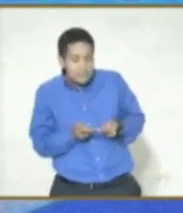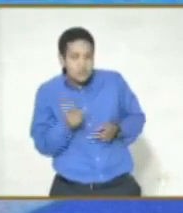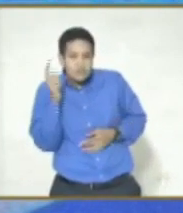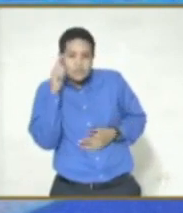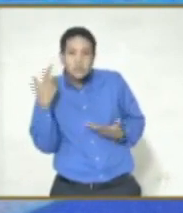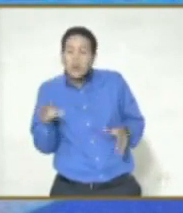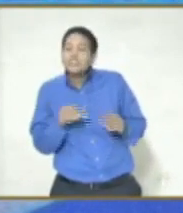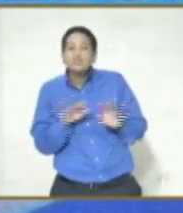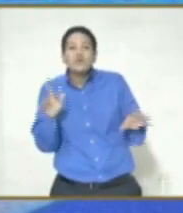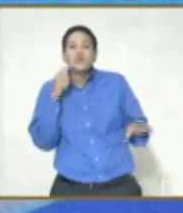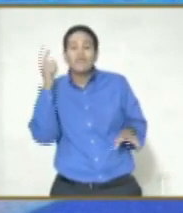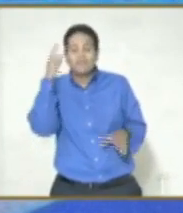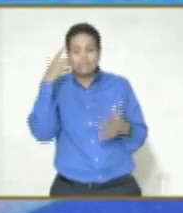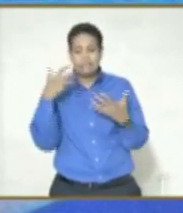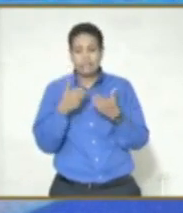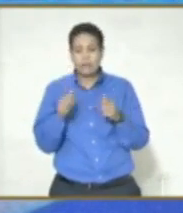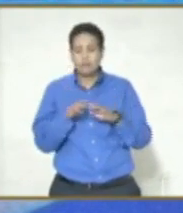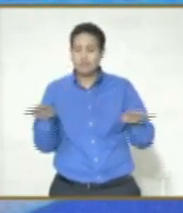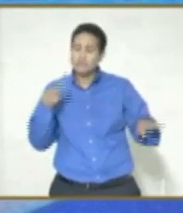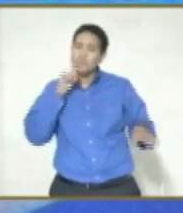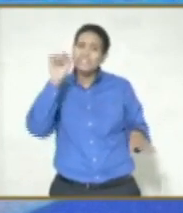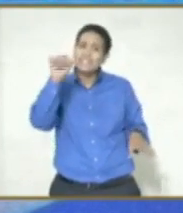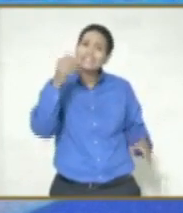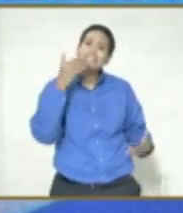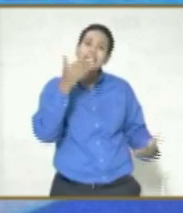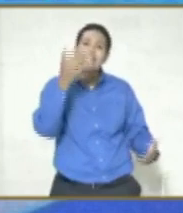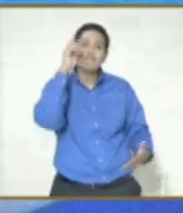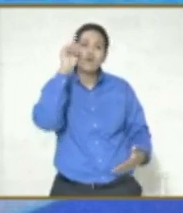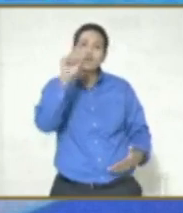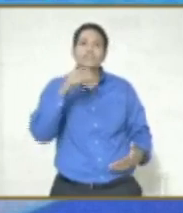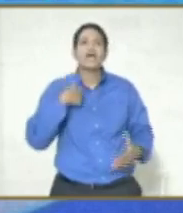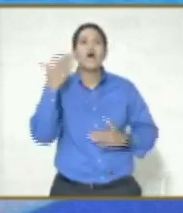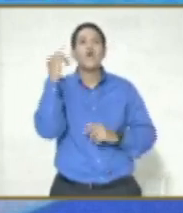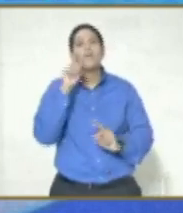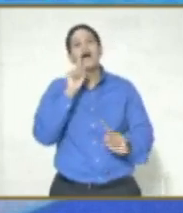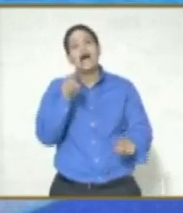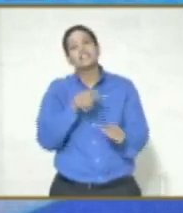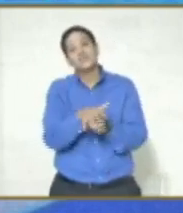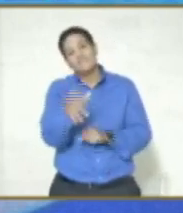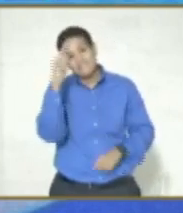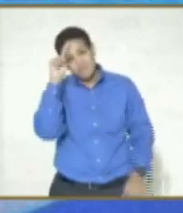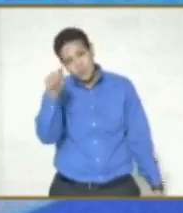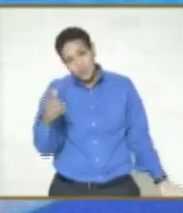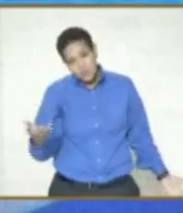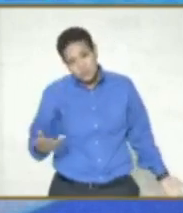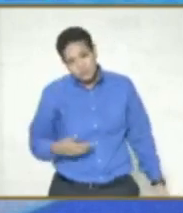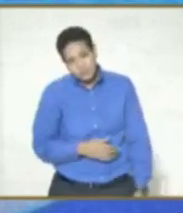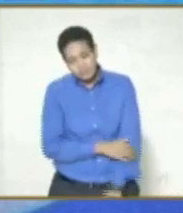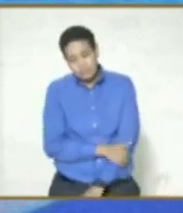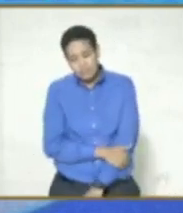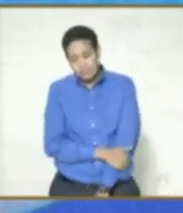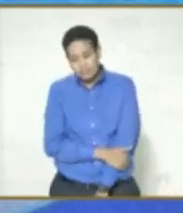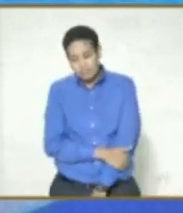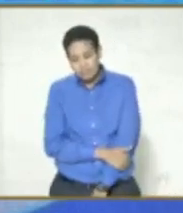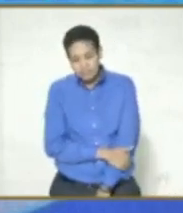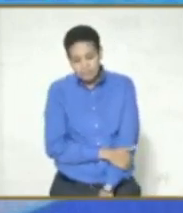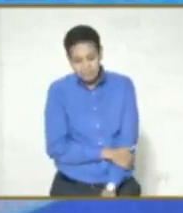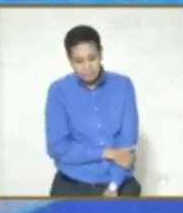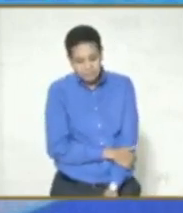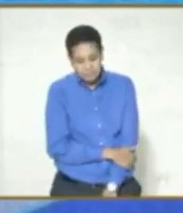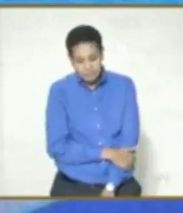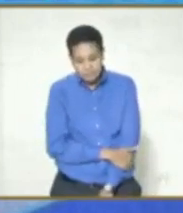view right now. So yes, thank you for the question, and I hope I've answered it sufficiently for you. Now, I want to